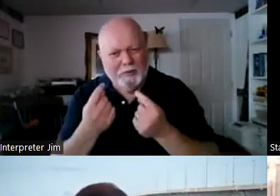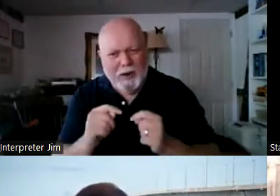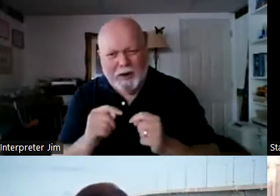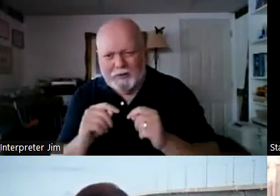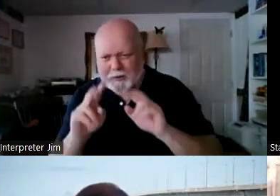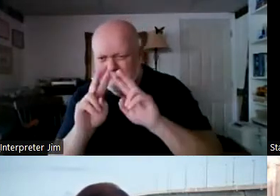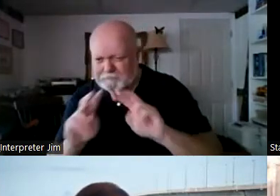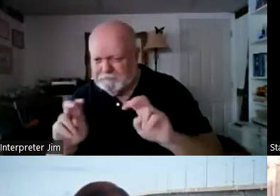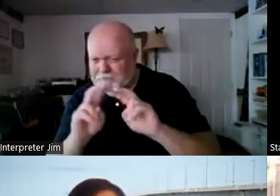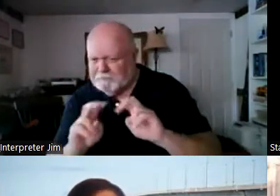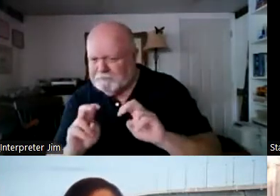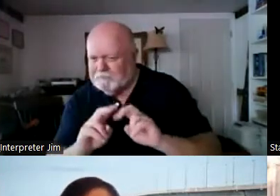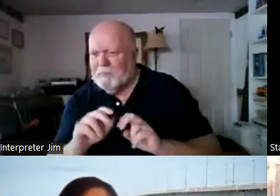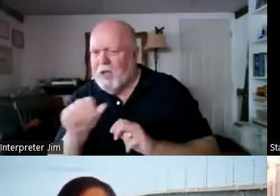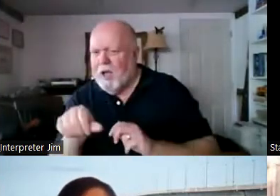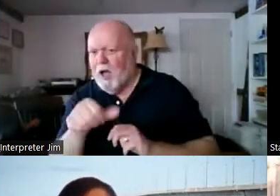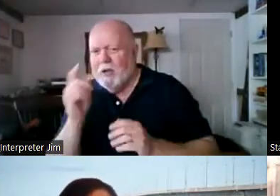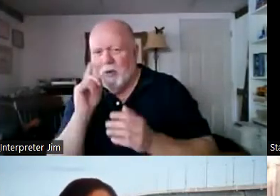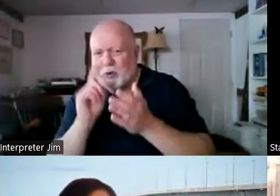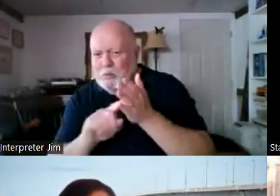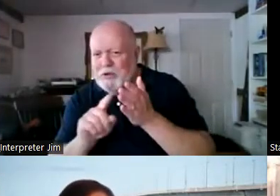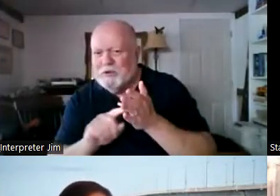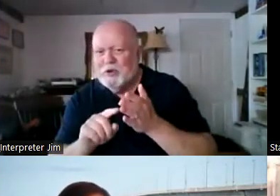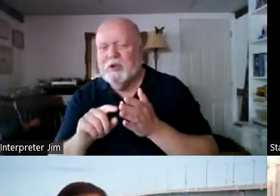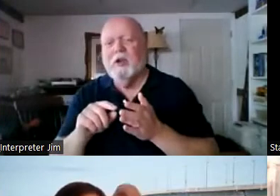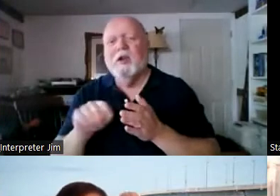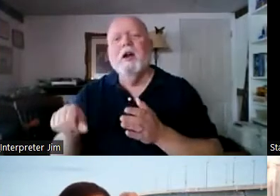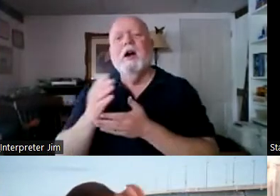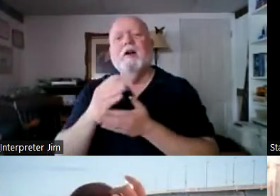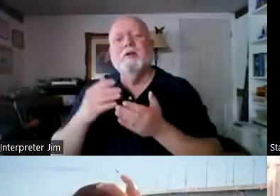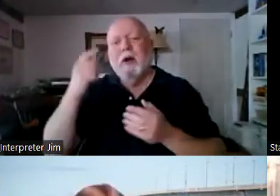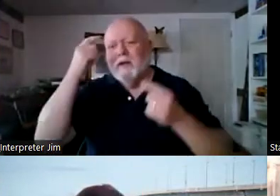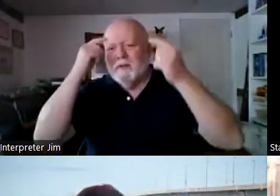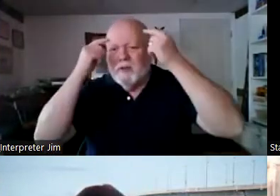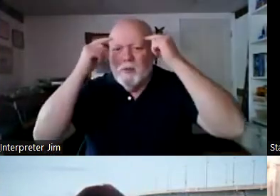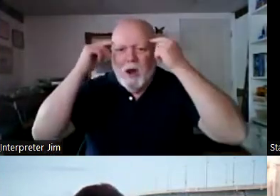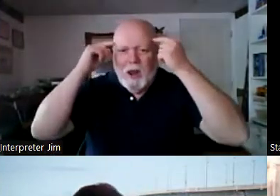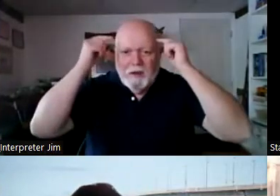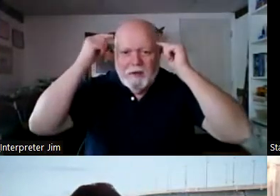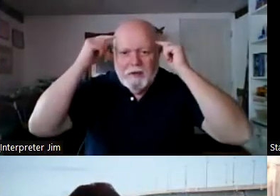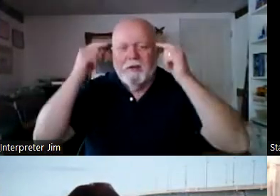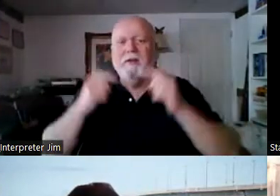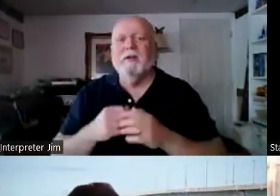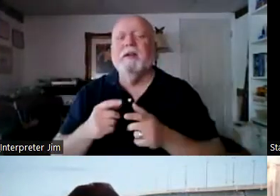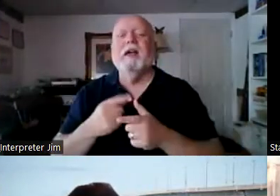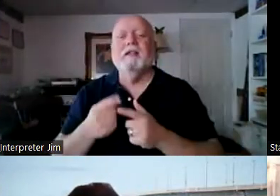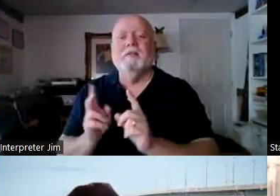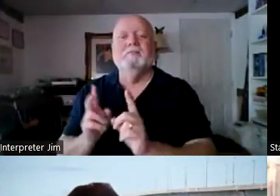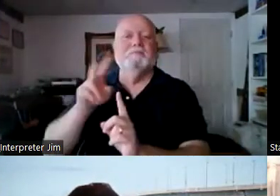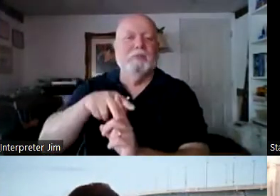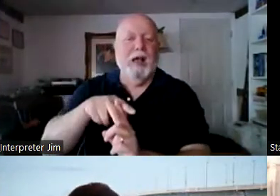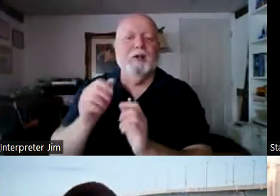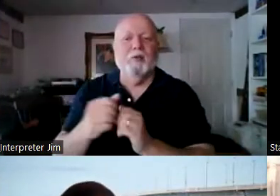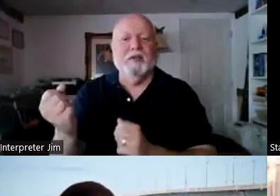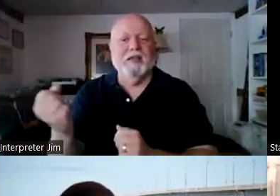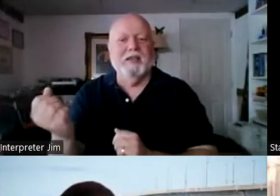trying to take other research in other brain areas and make it relevant to the gambling world. I think